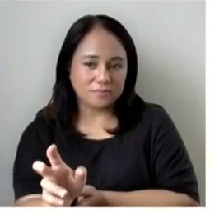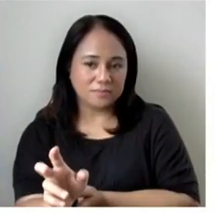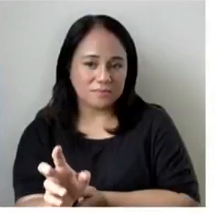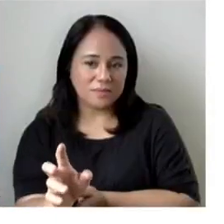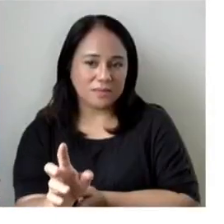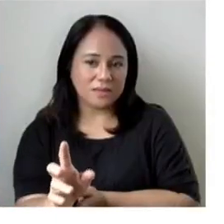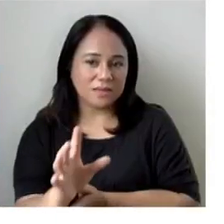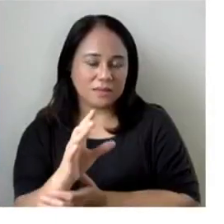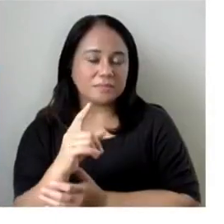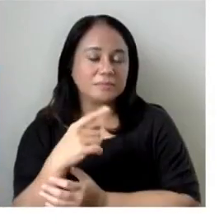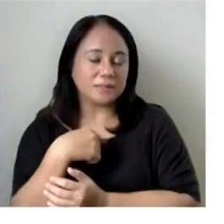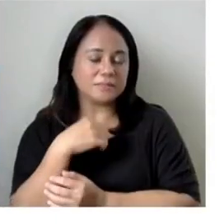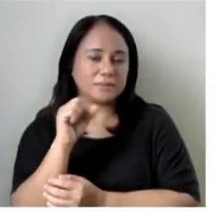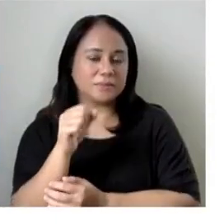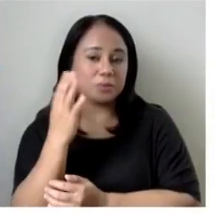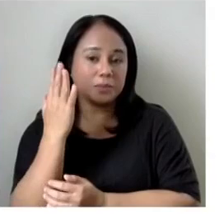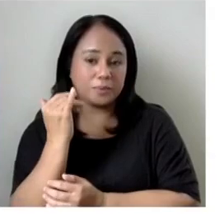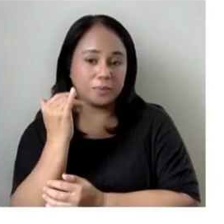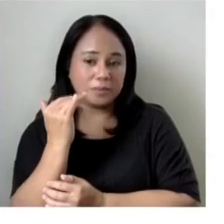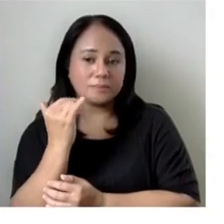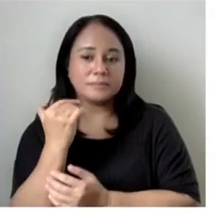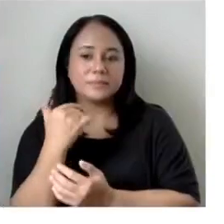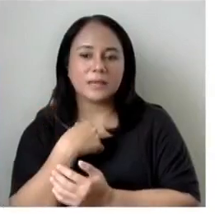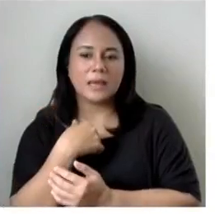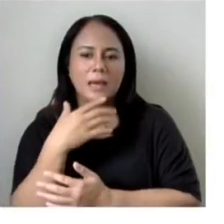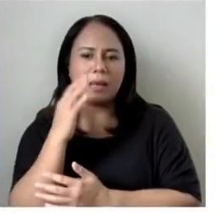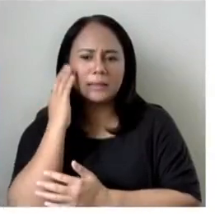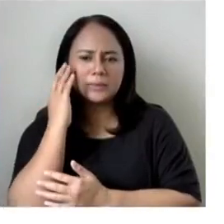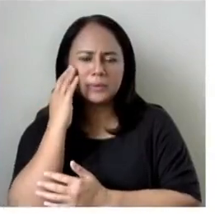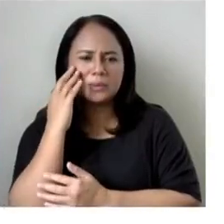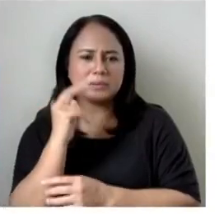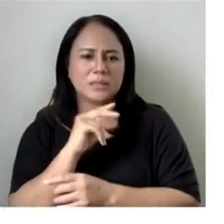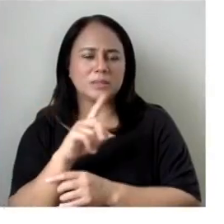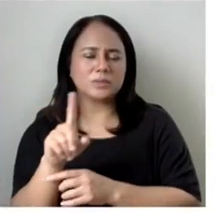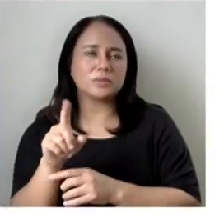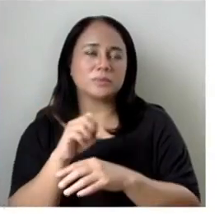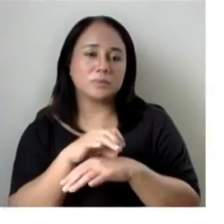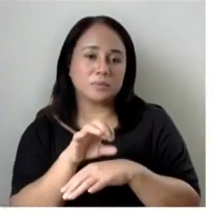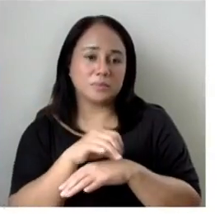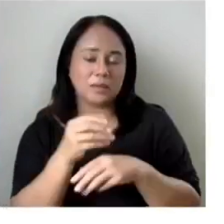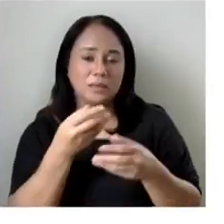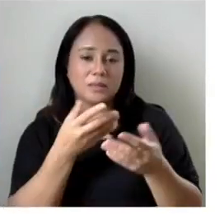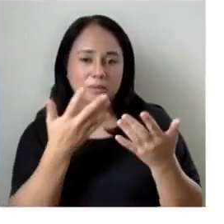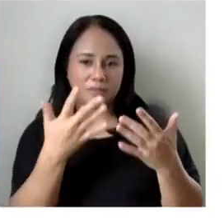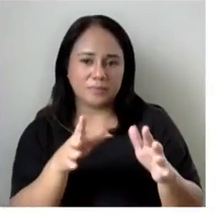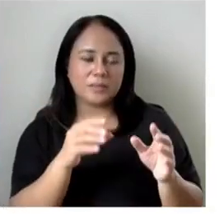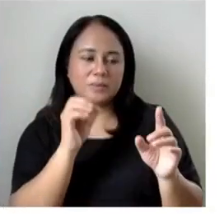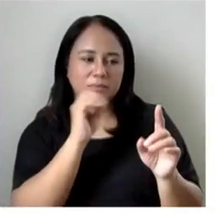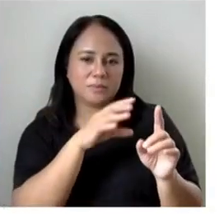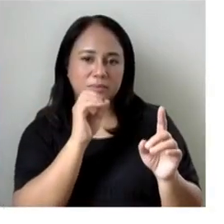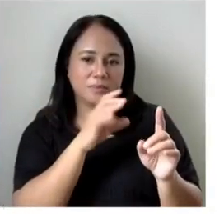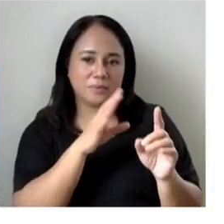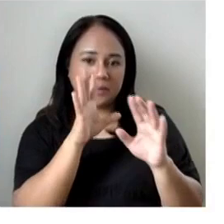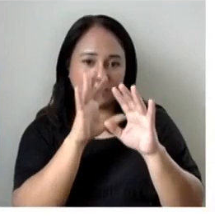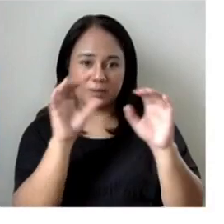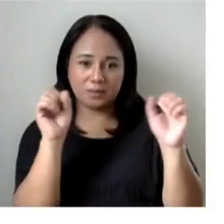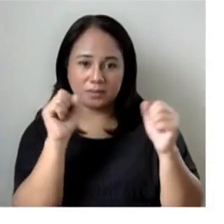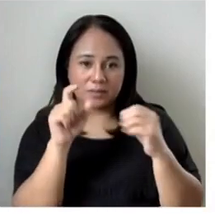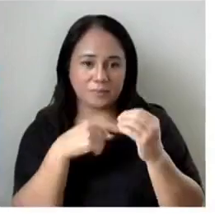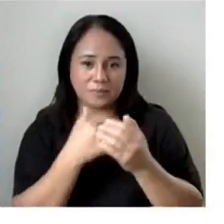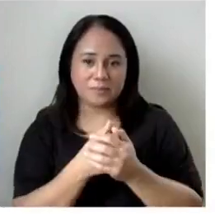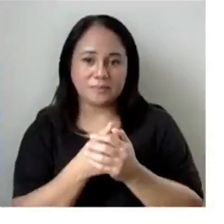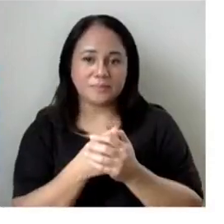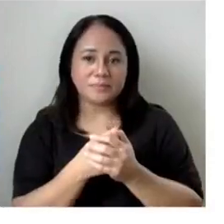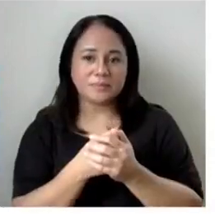would presuppose, because as far as I know, the National Security Advisor has briefed the President about this. And